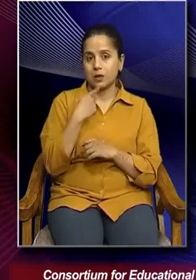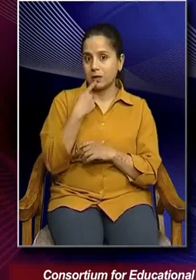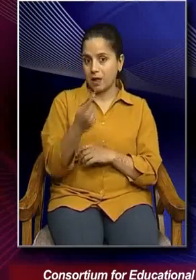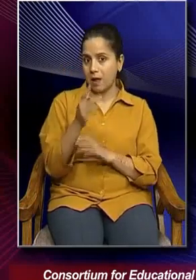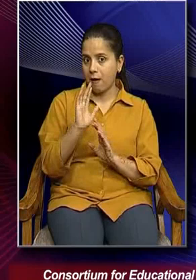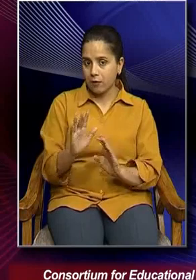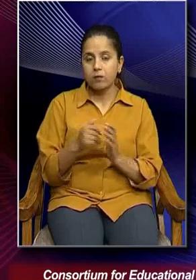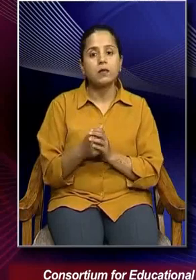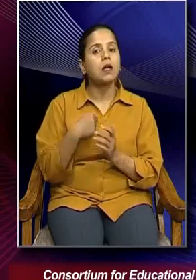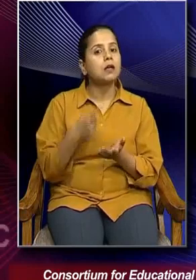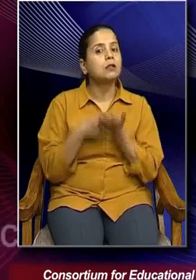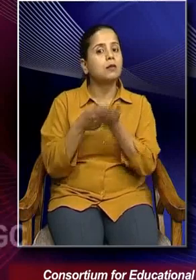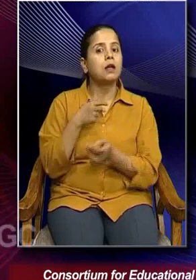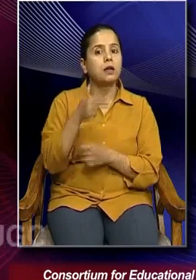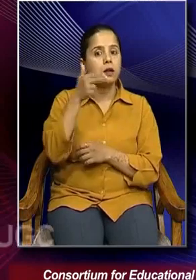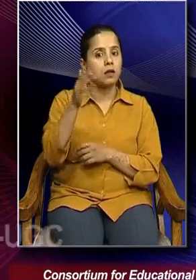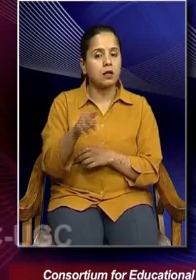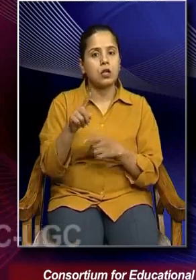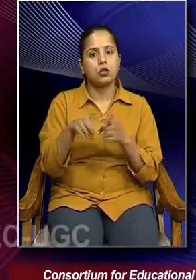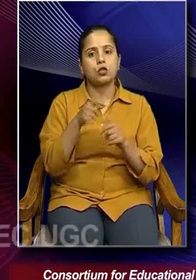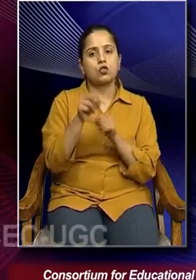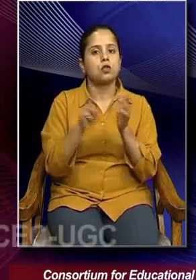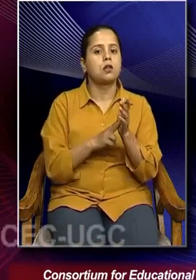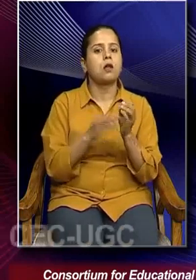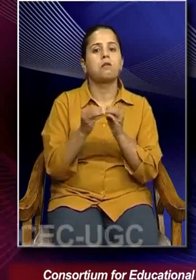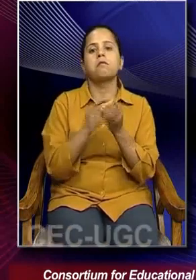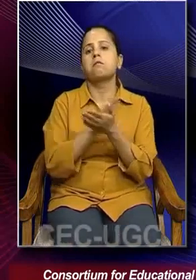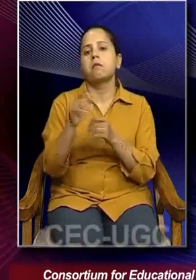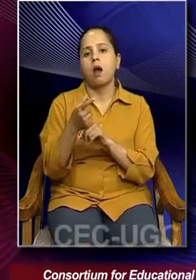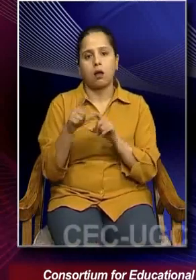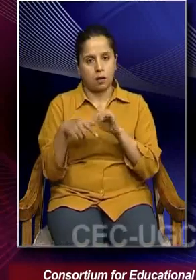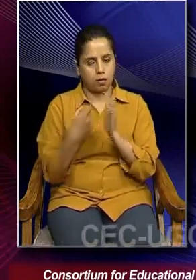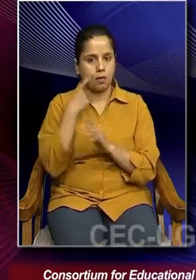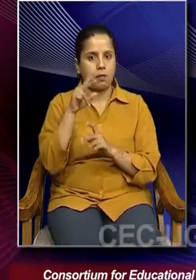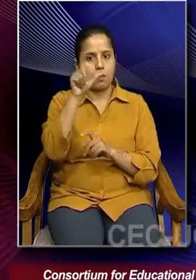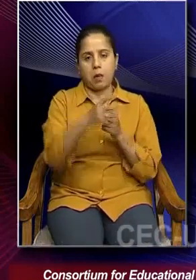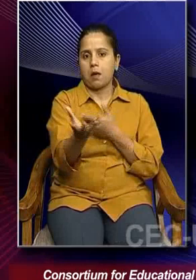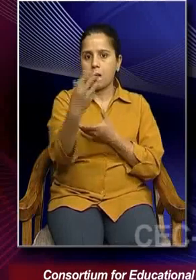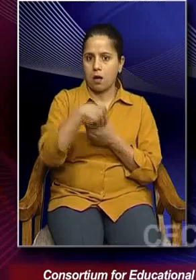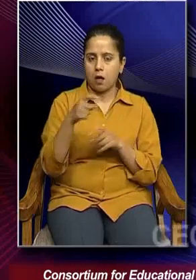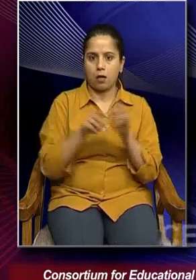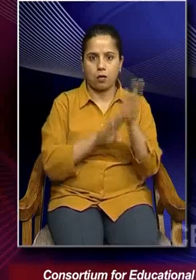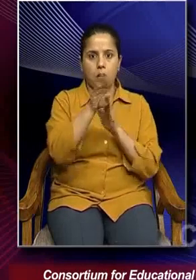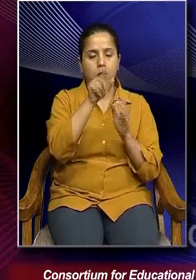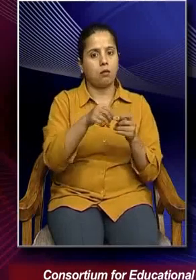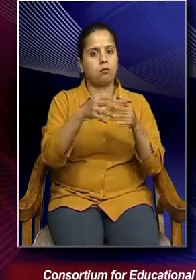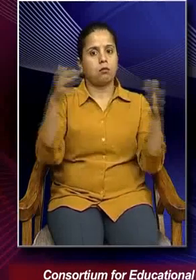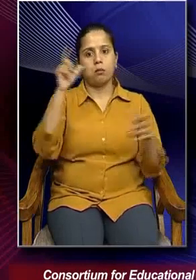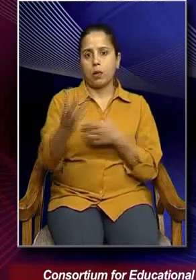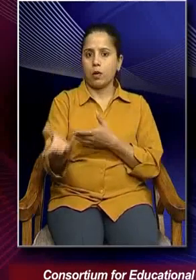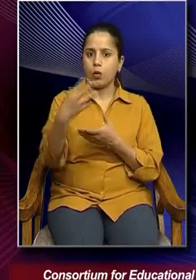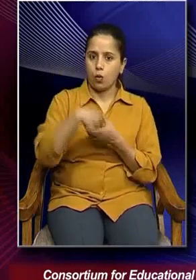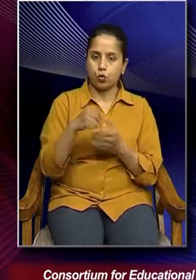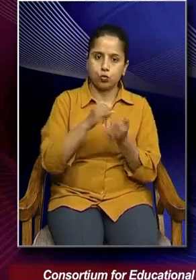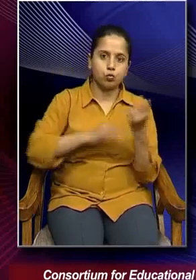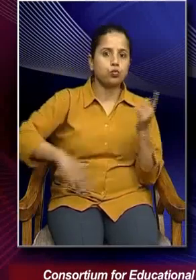Modi ji, what we call as Jan Bhagidari, making development a mass movement approach, whole